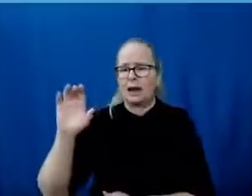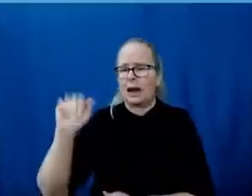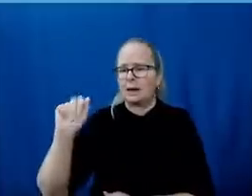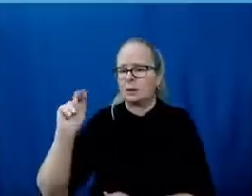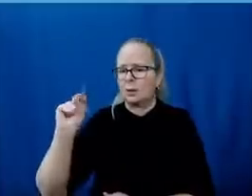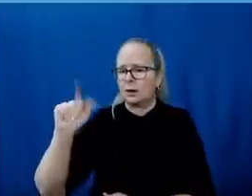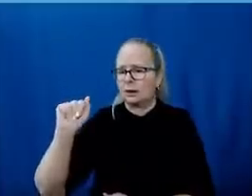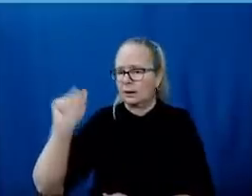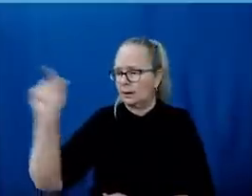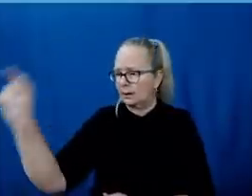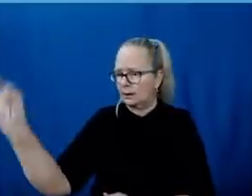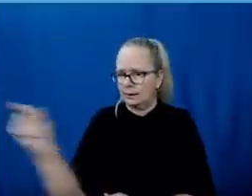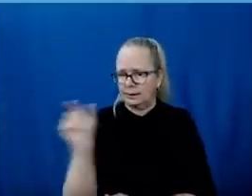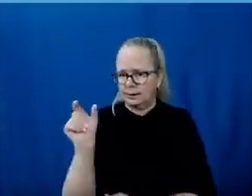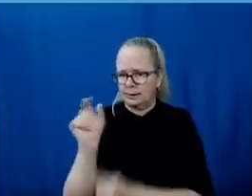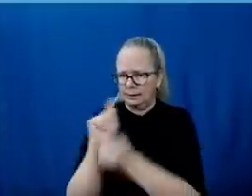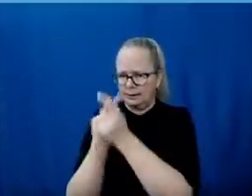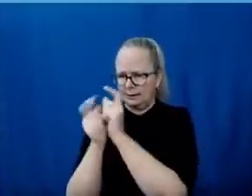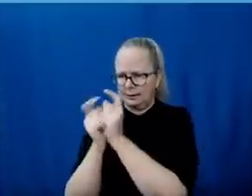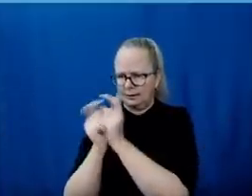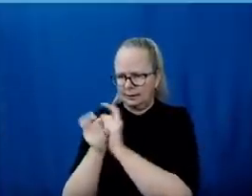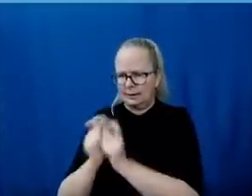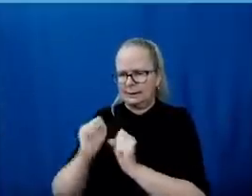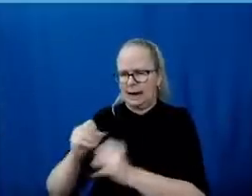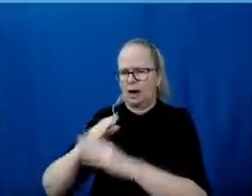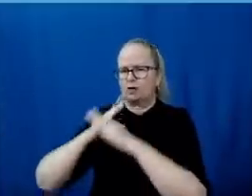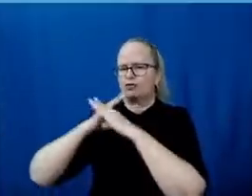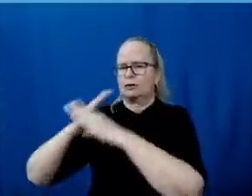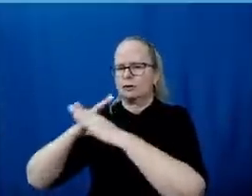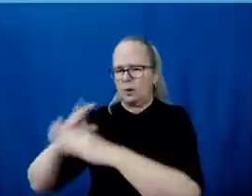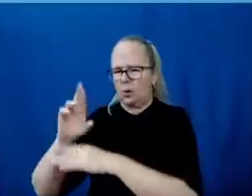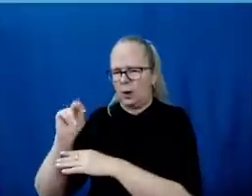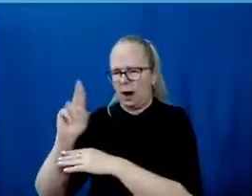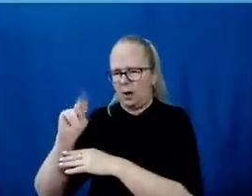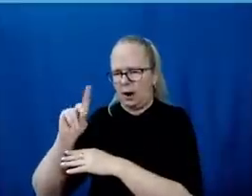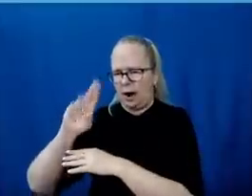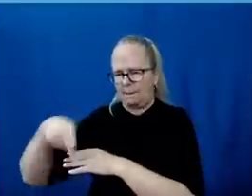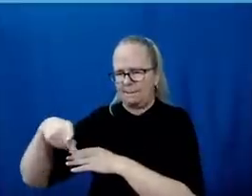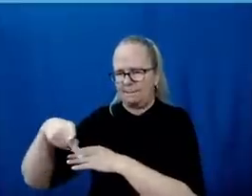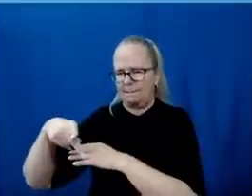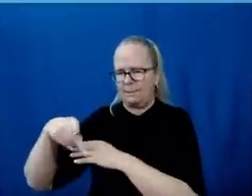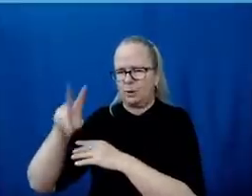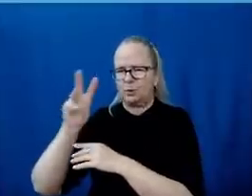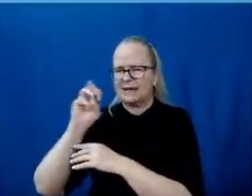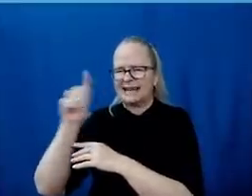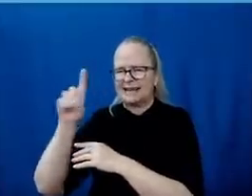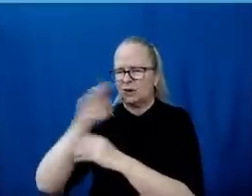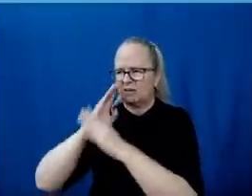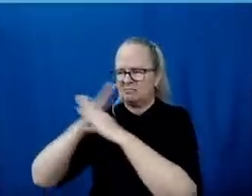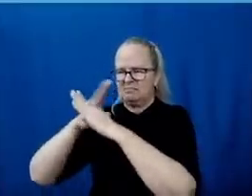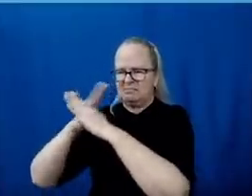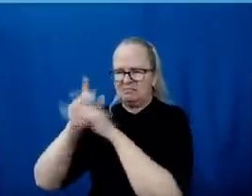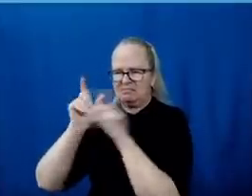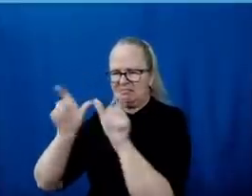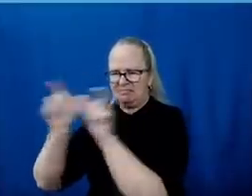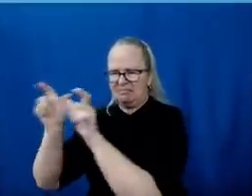It's transforming a canola to be resistant to Roundup, using all the same